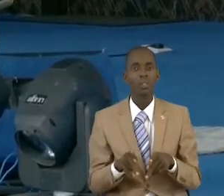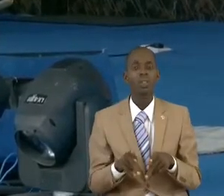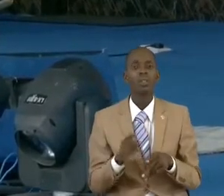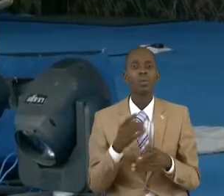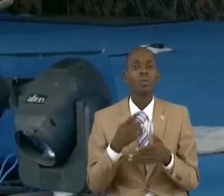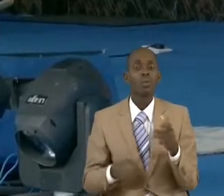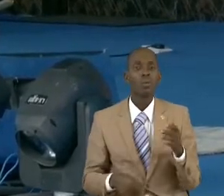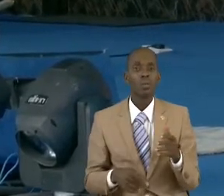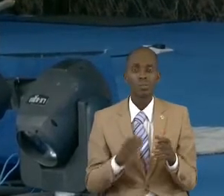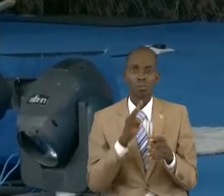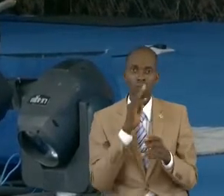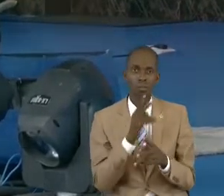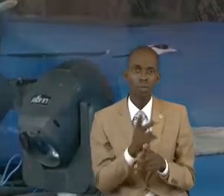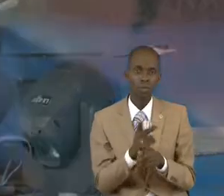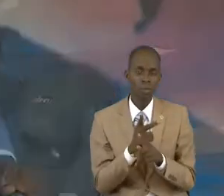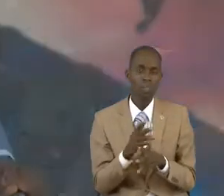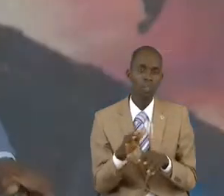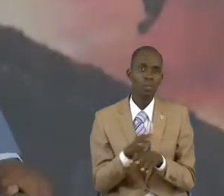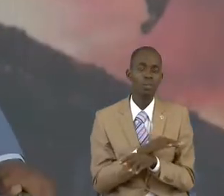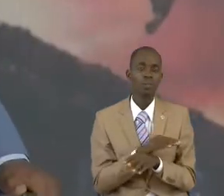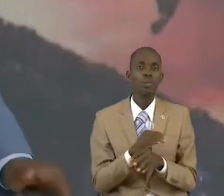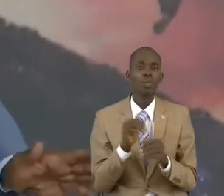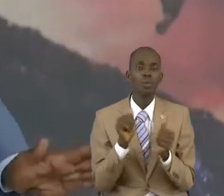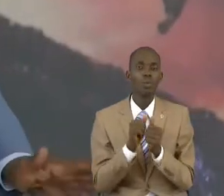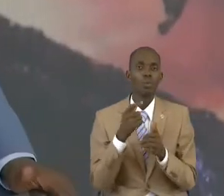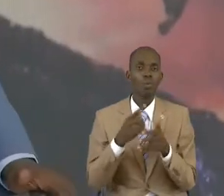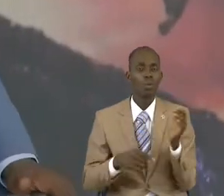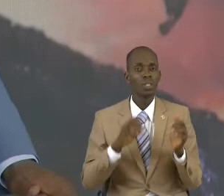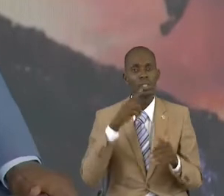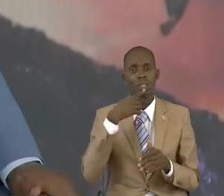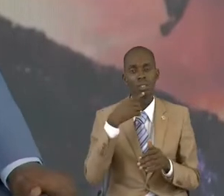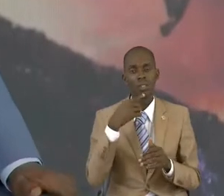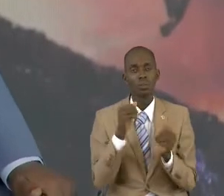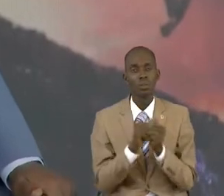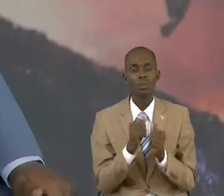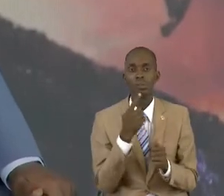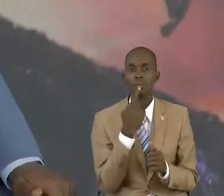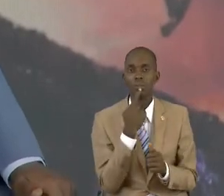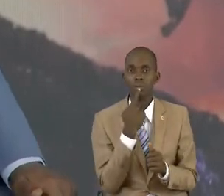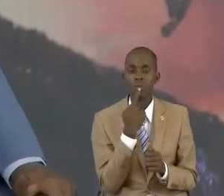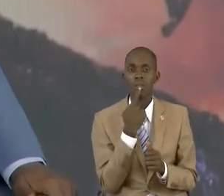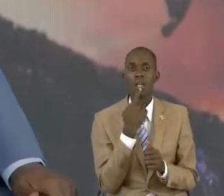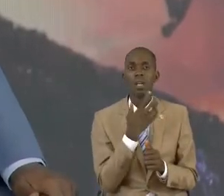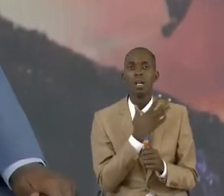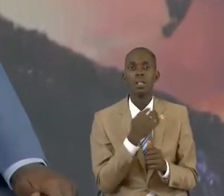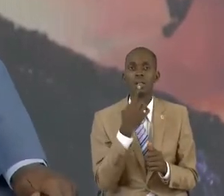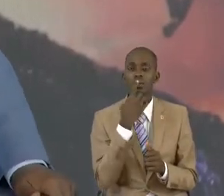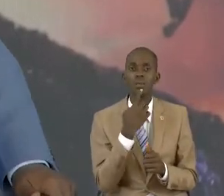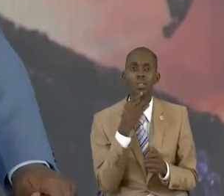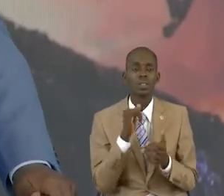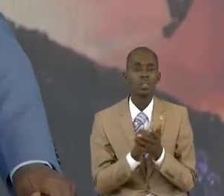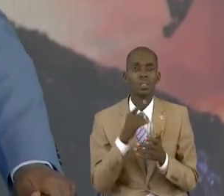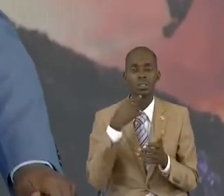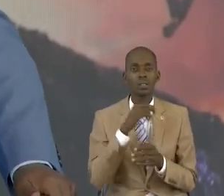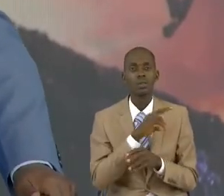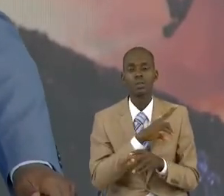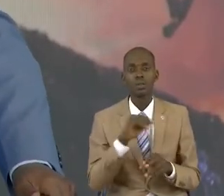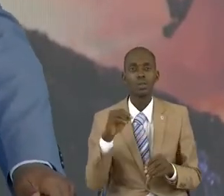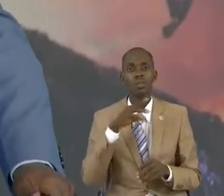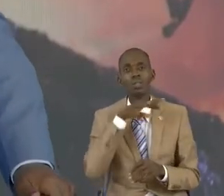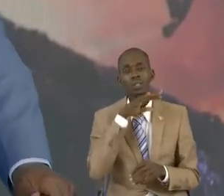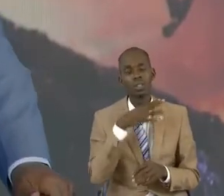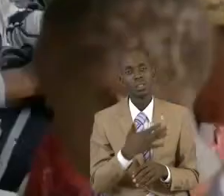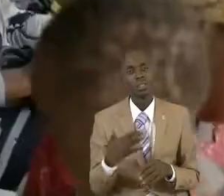his tongue from evil and his lips that they speak no guile. Look at verse